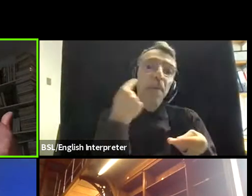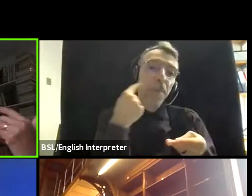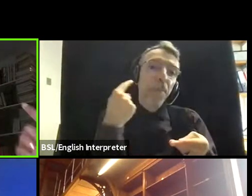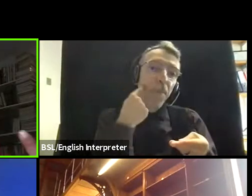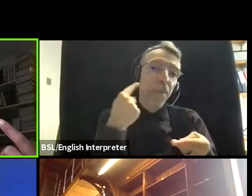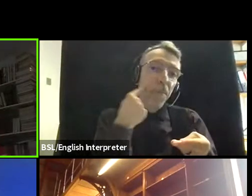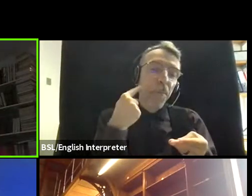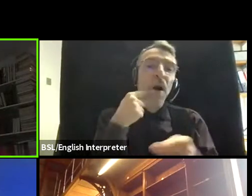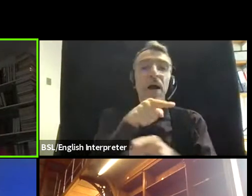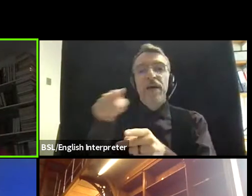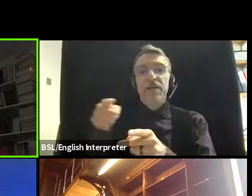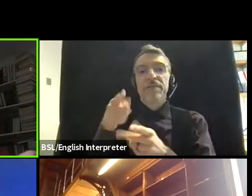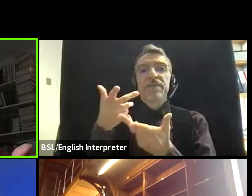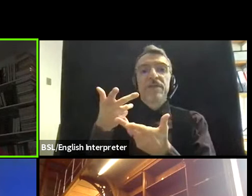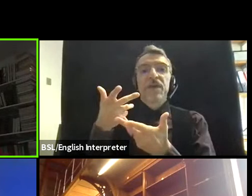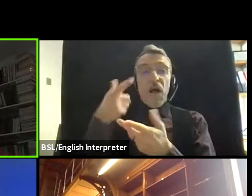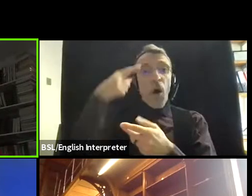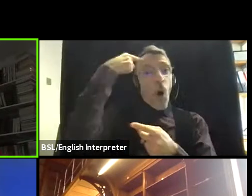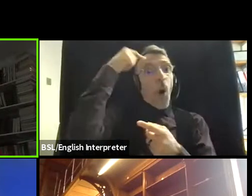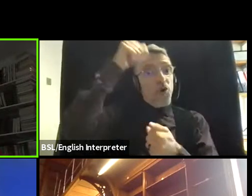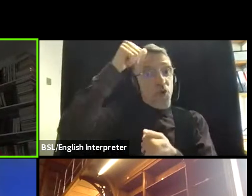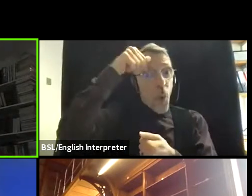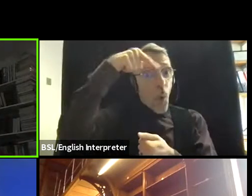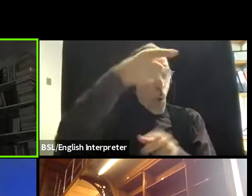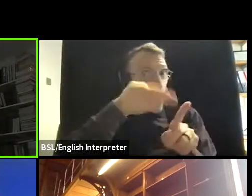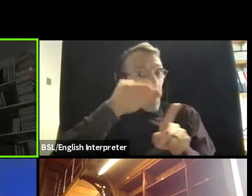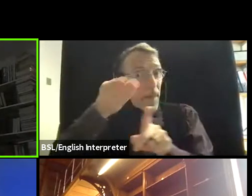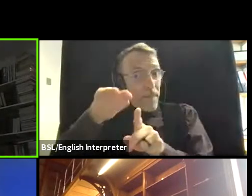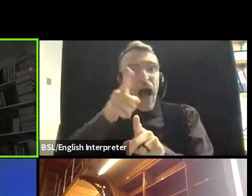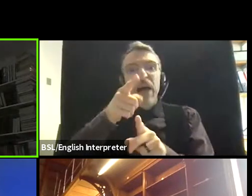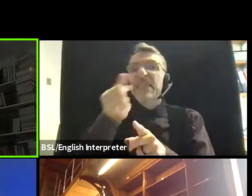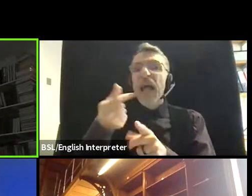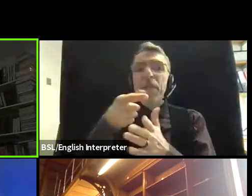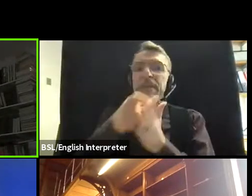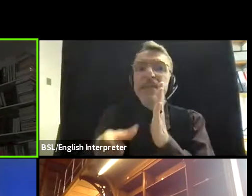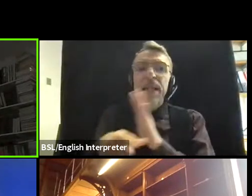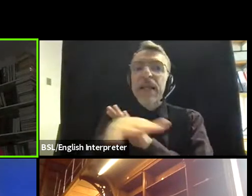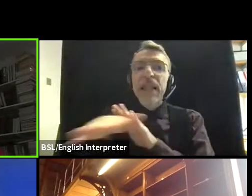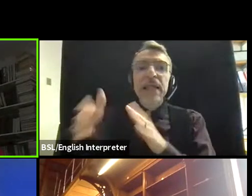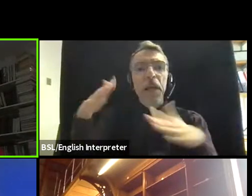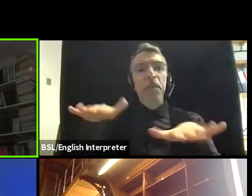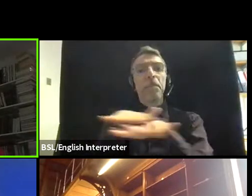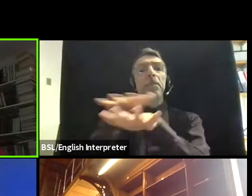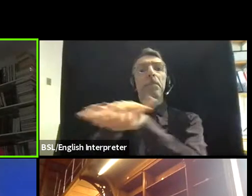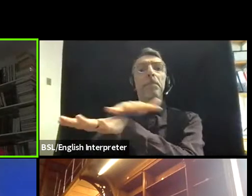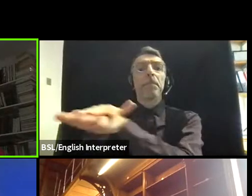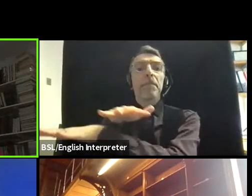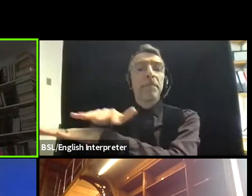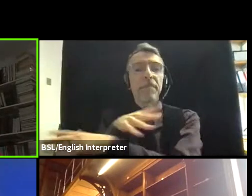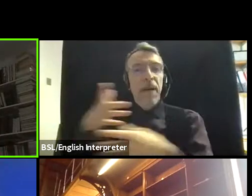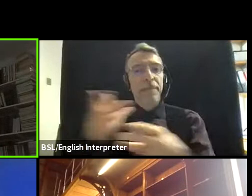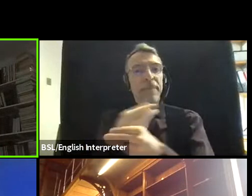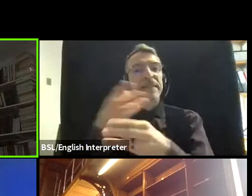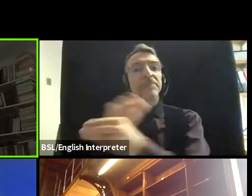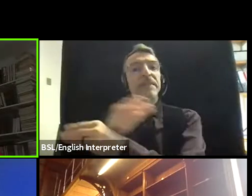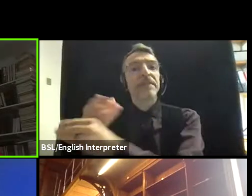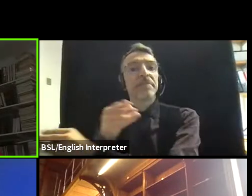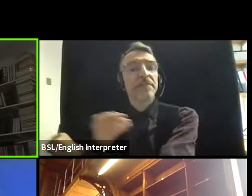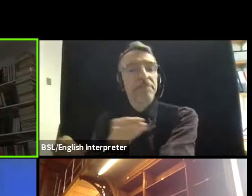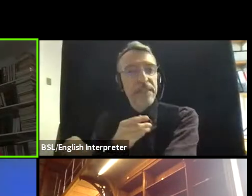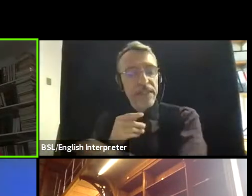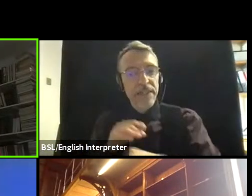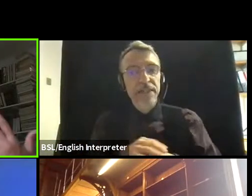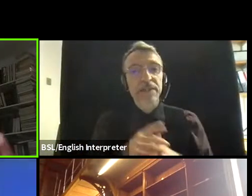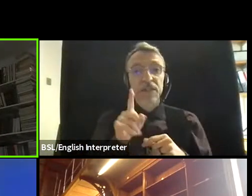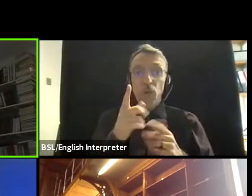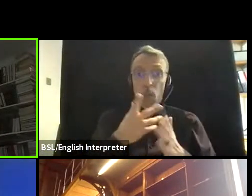or we are mindful or aware of some kinds of disabilities more than others. And for